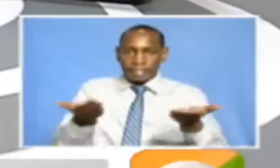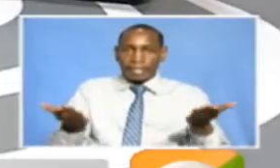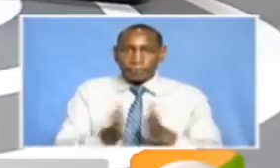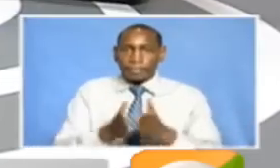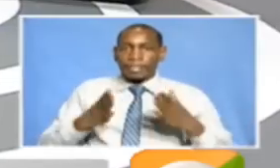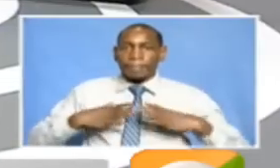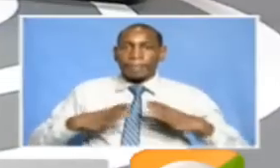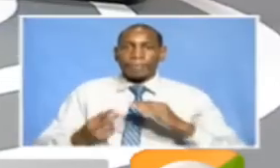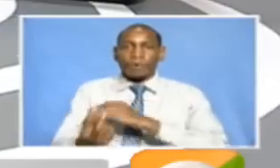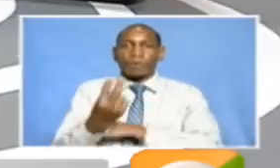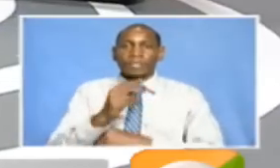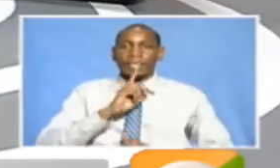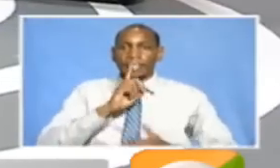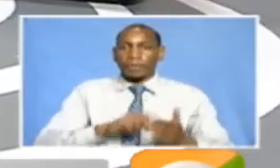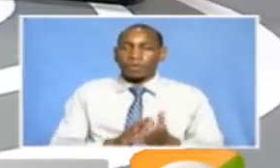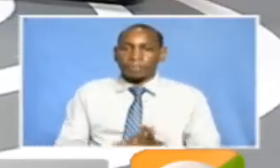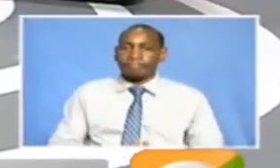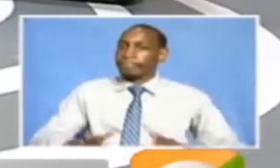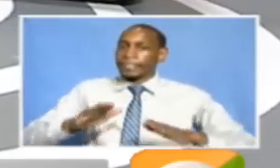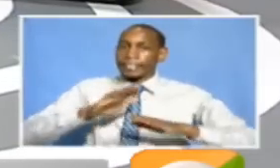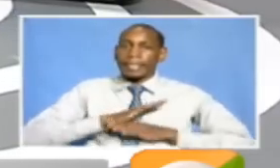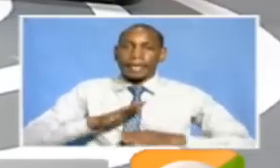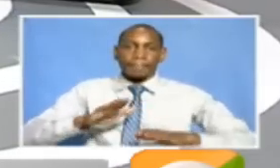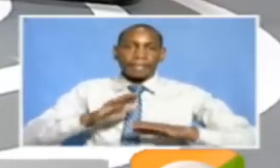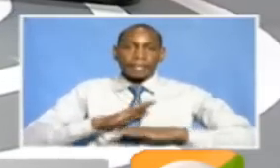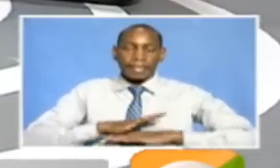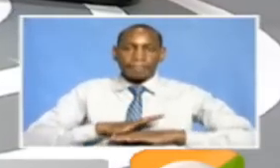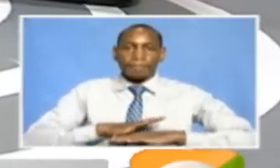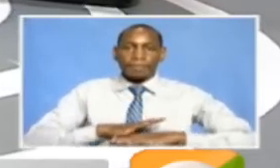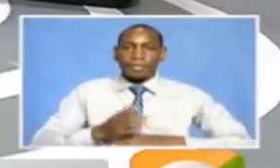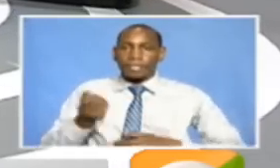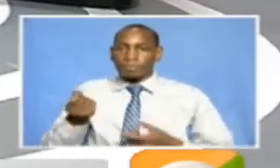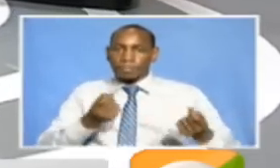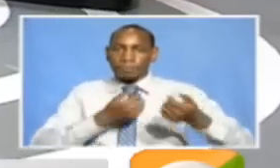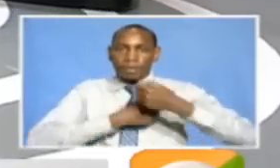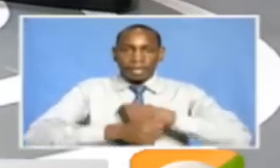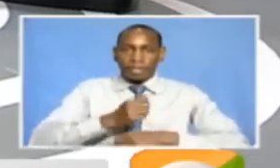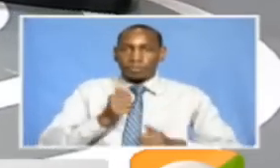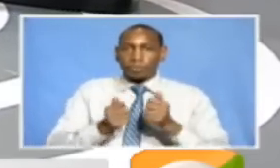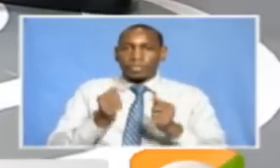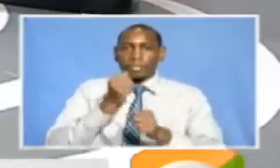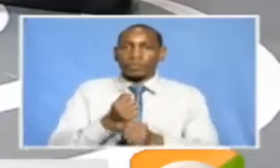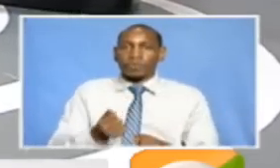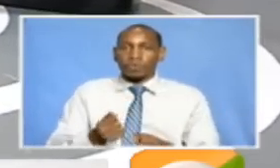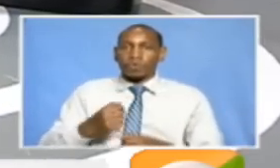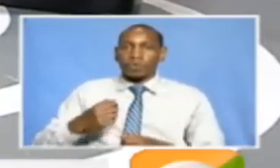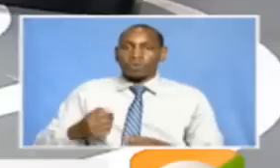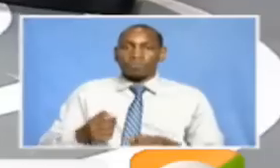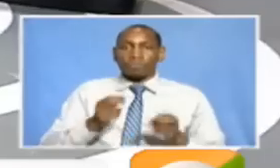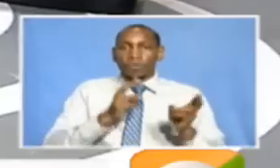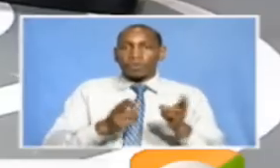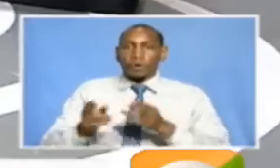watching to say that we need to put a stop to this by just the small things that we do on a daily basis. Mm-hmm. Thanks for watching.